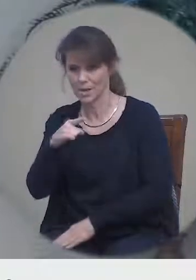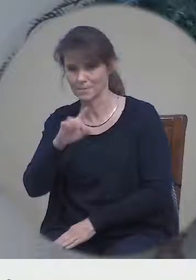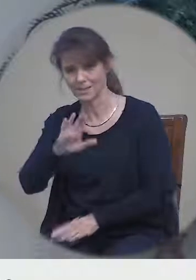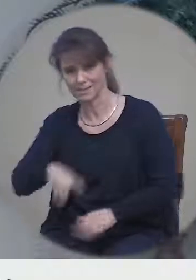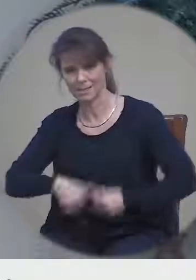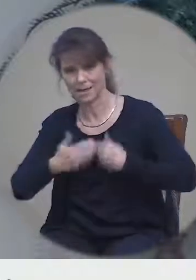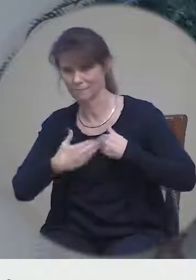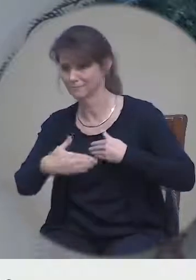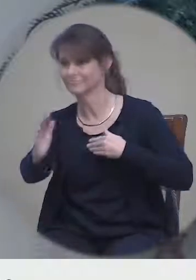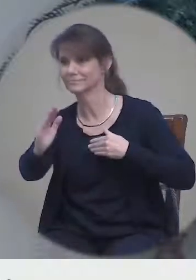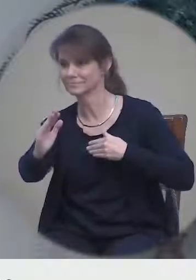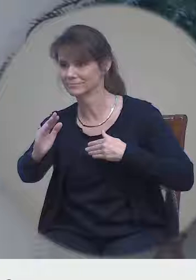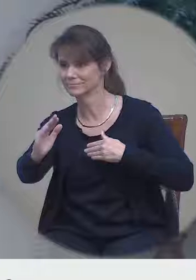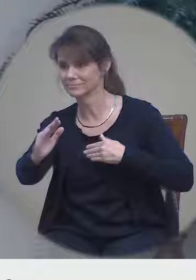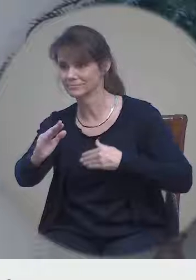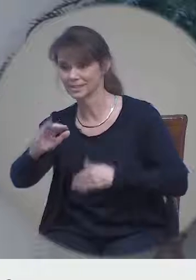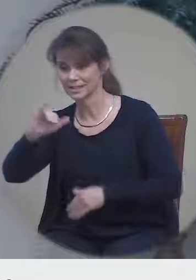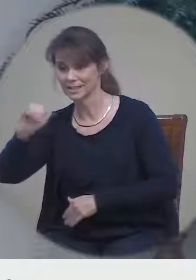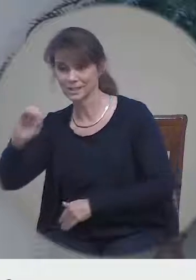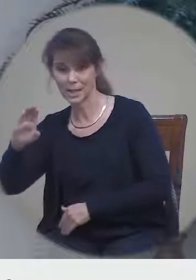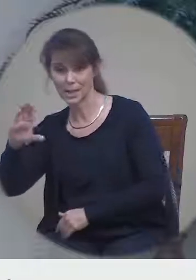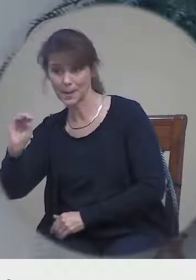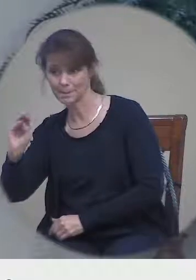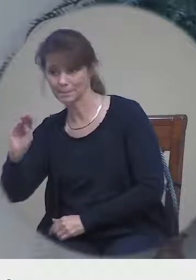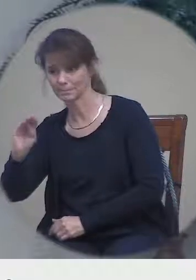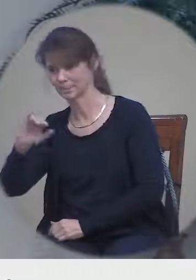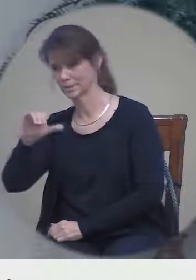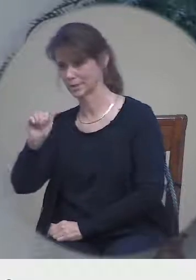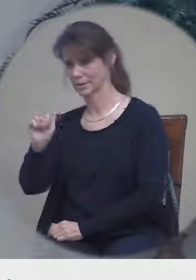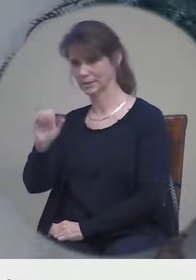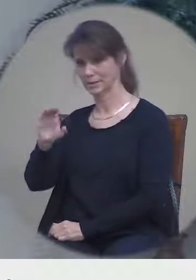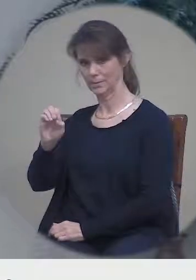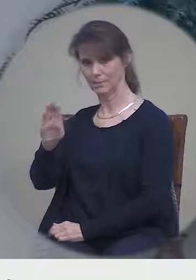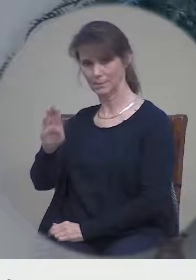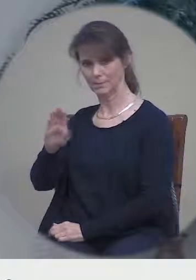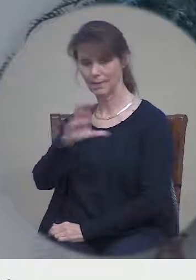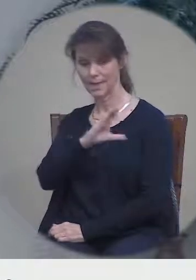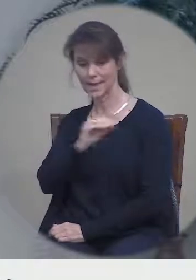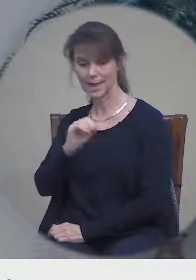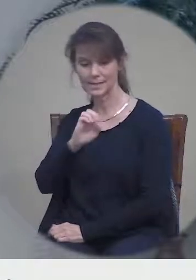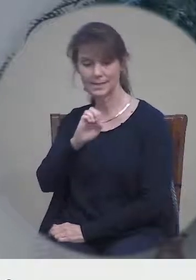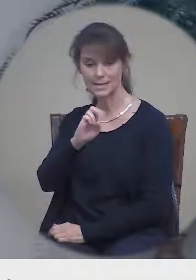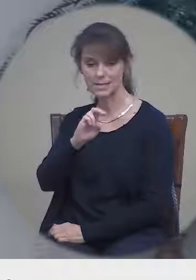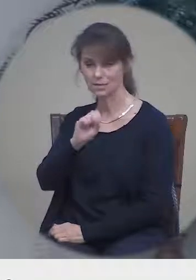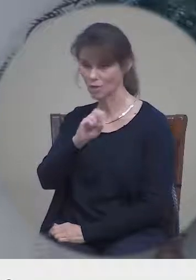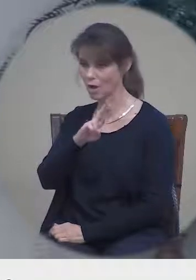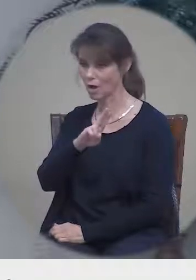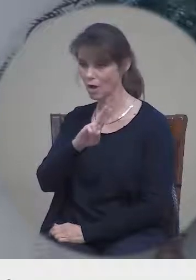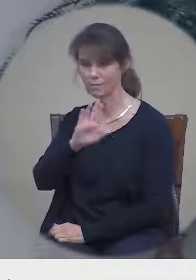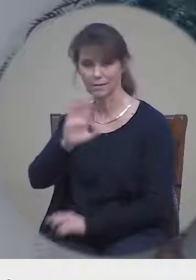Jacob and Esau always, apparently through their life, with some conflict.